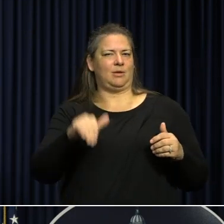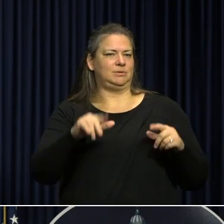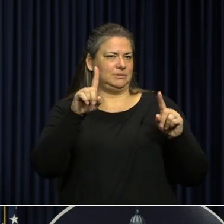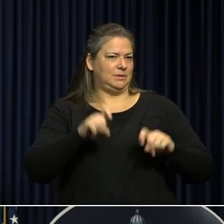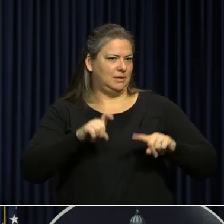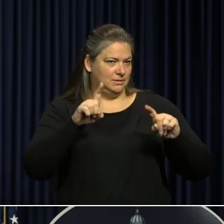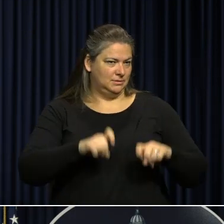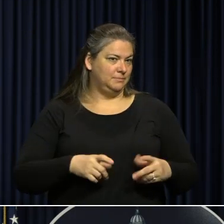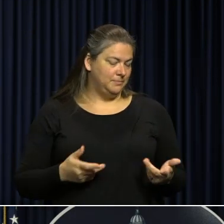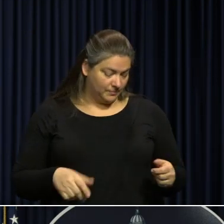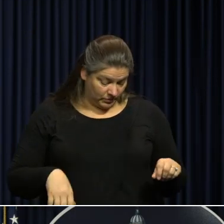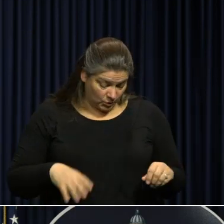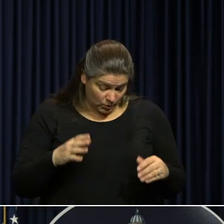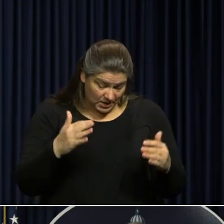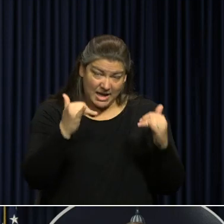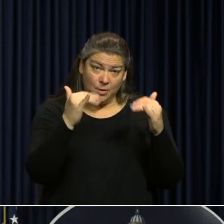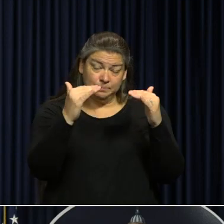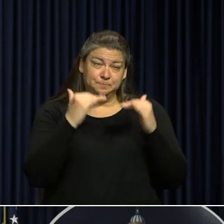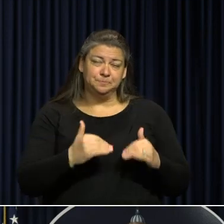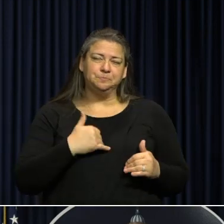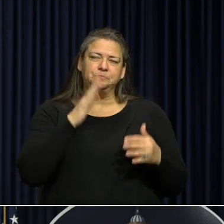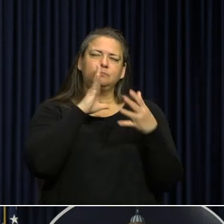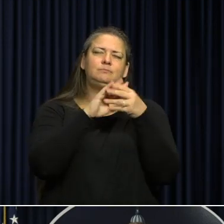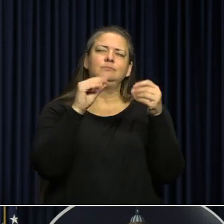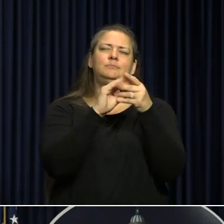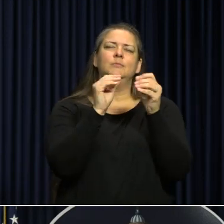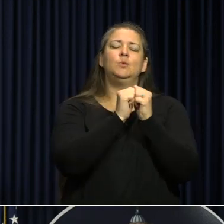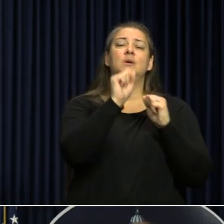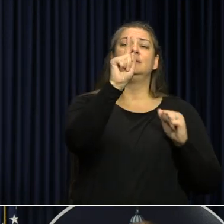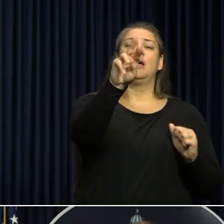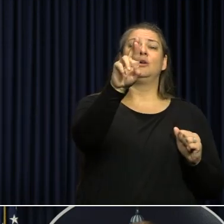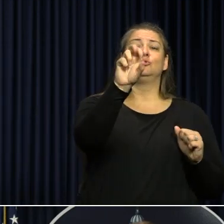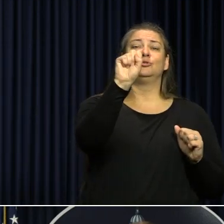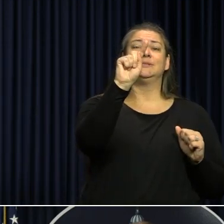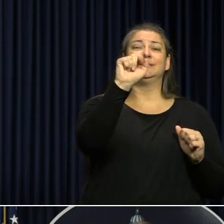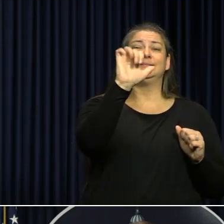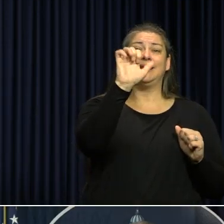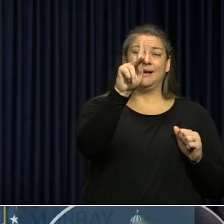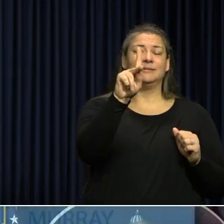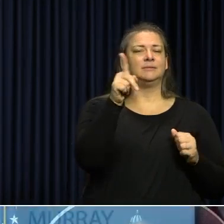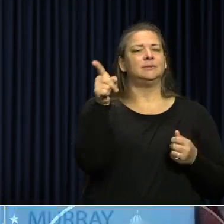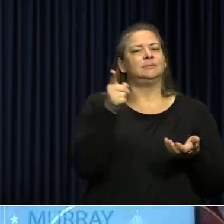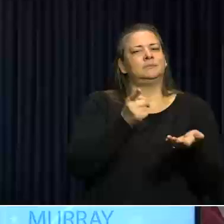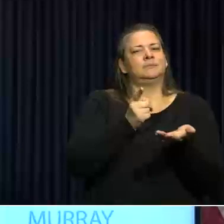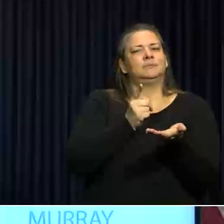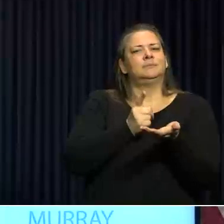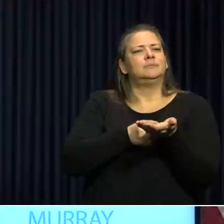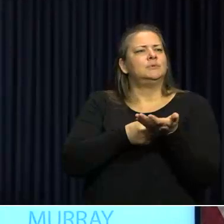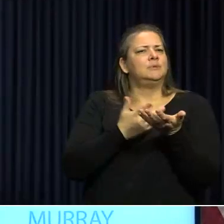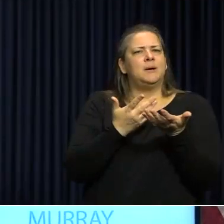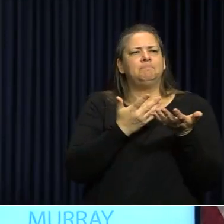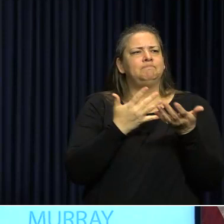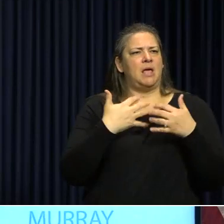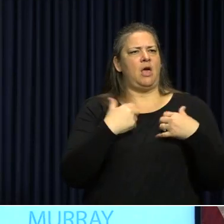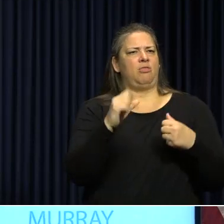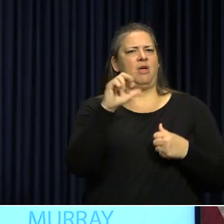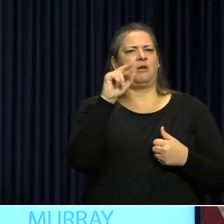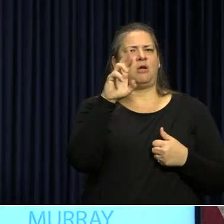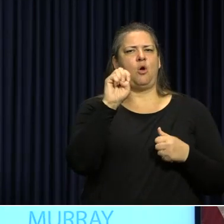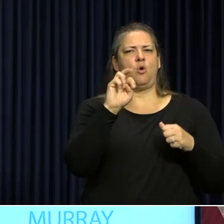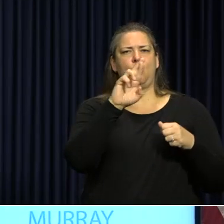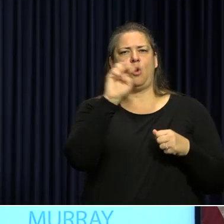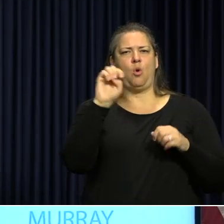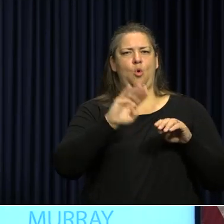so next we're going to spend some time with Dr. Stack talking once again about the healthcare reopening that starts tomorrow.